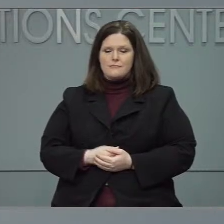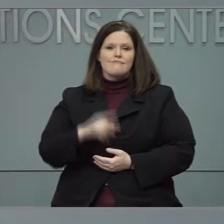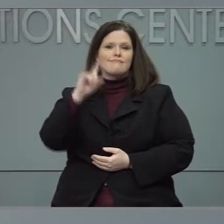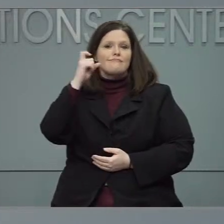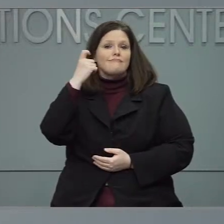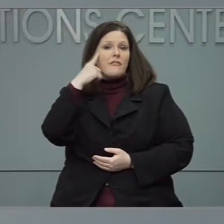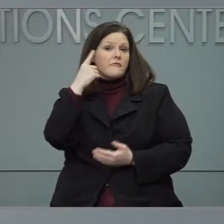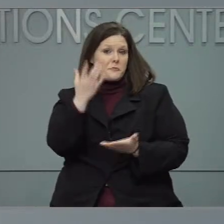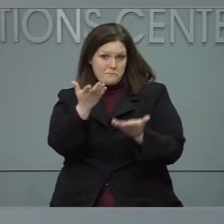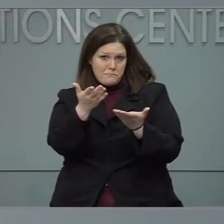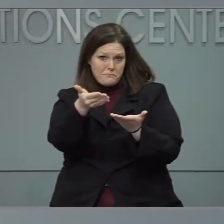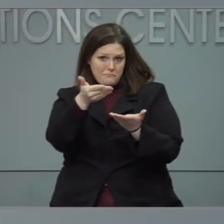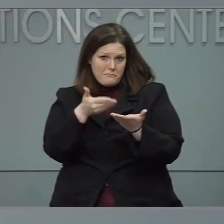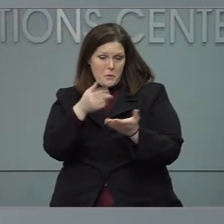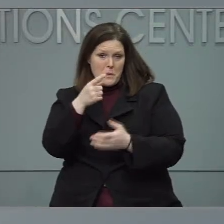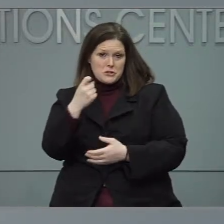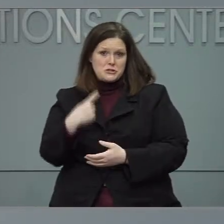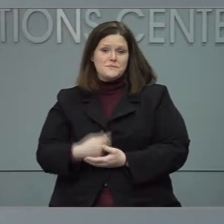Next question, please.